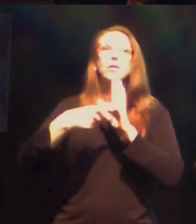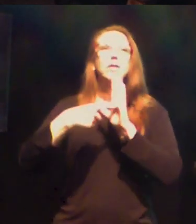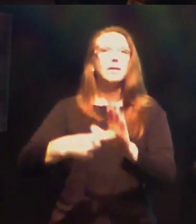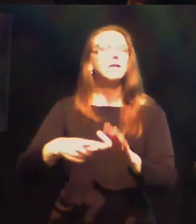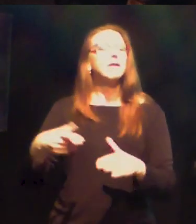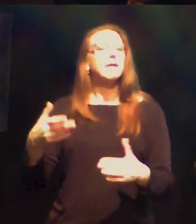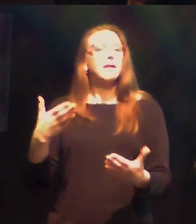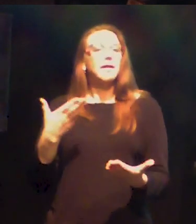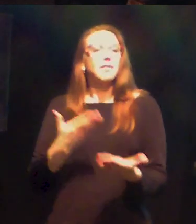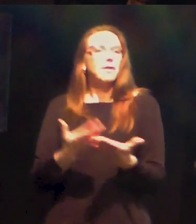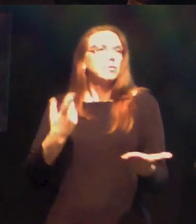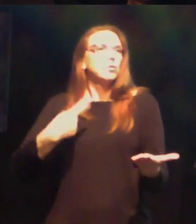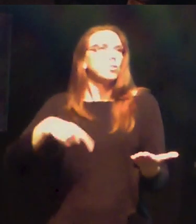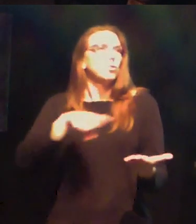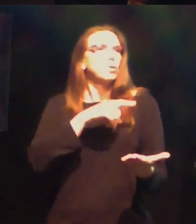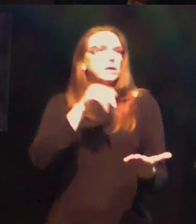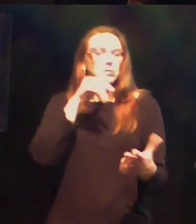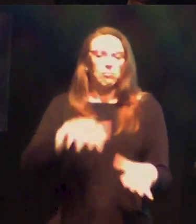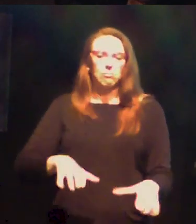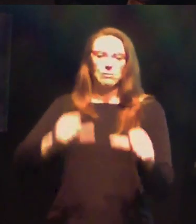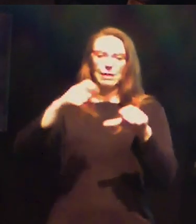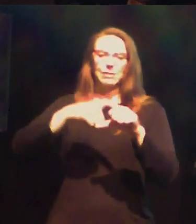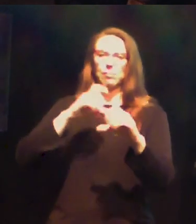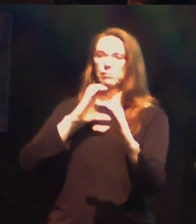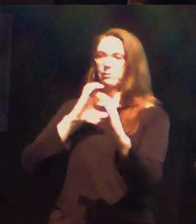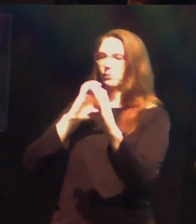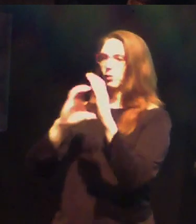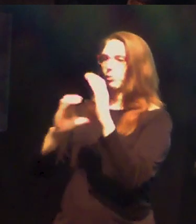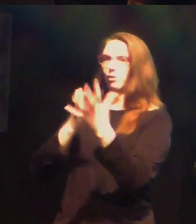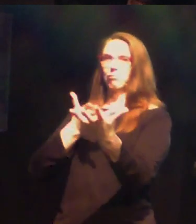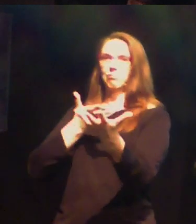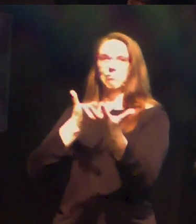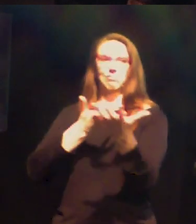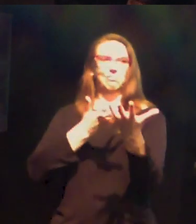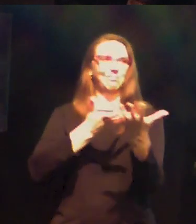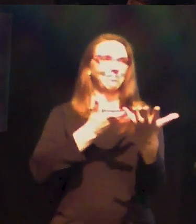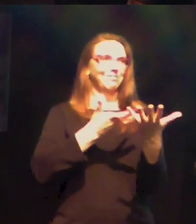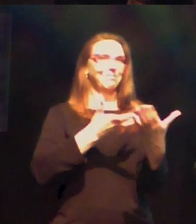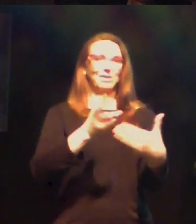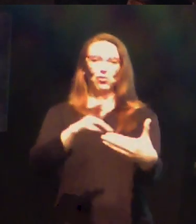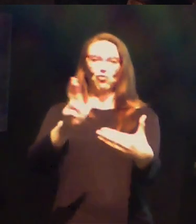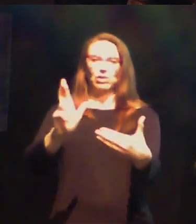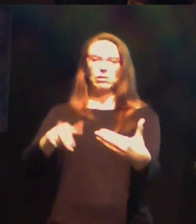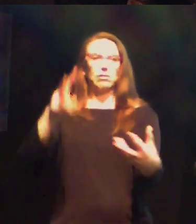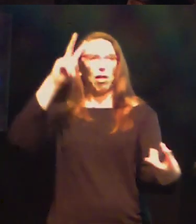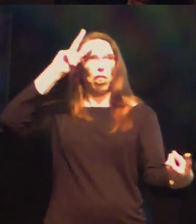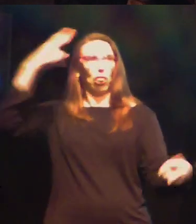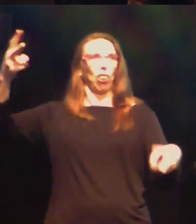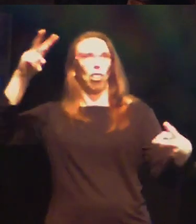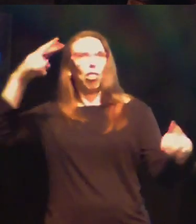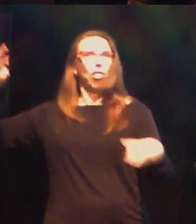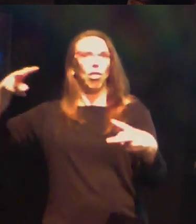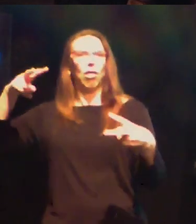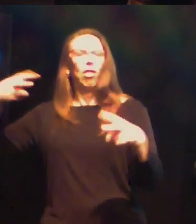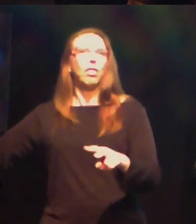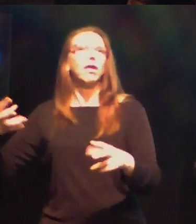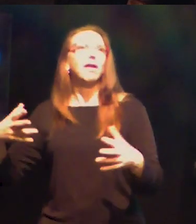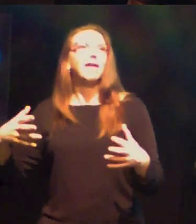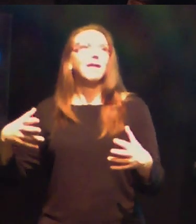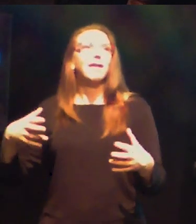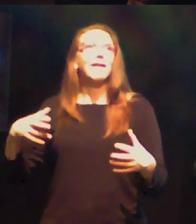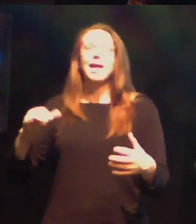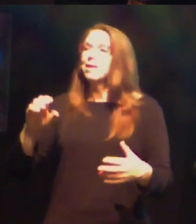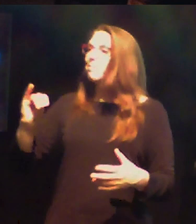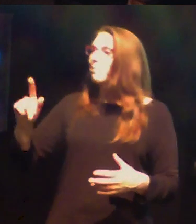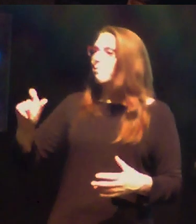the fact that we don't take time to communicate with each other, and that just results in misunderstandings that rob people like